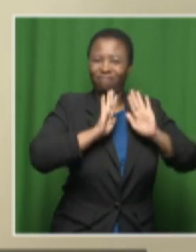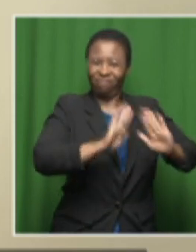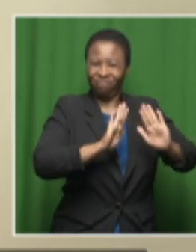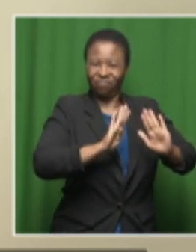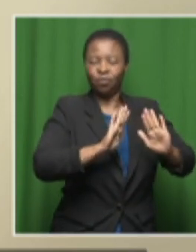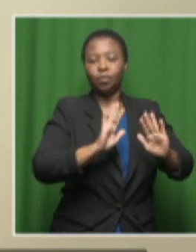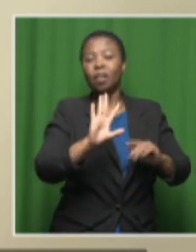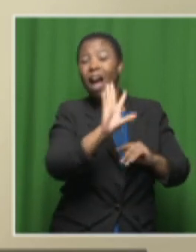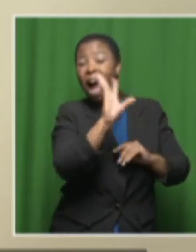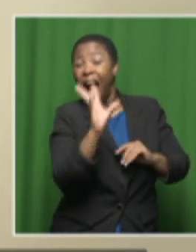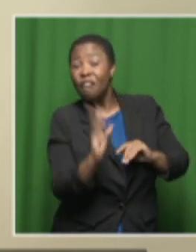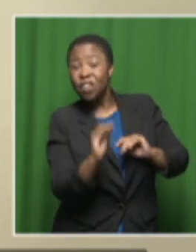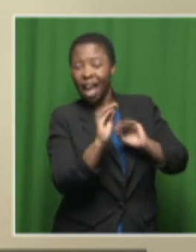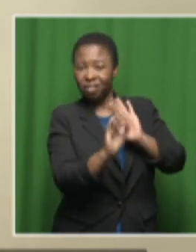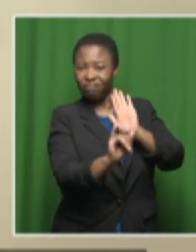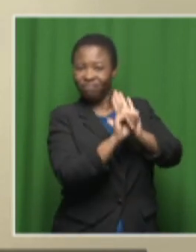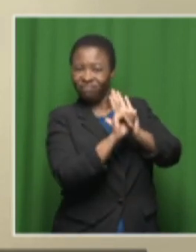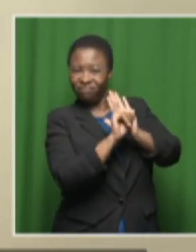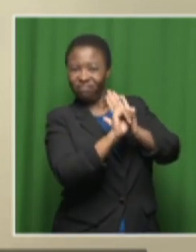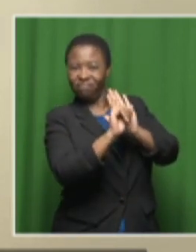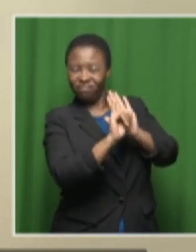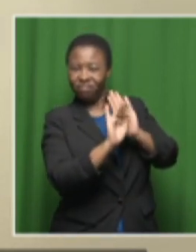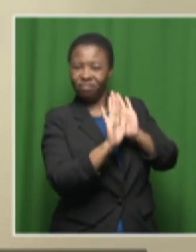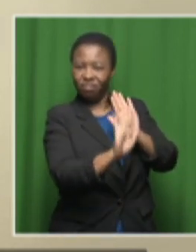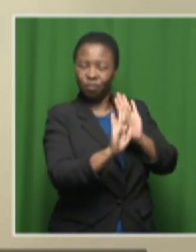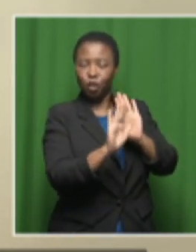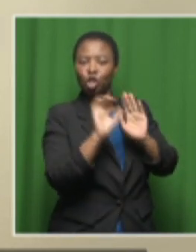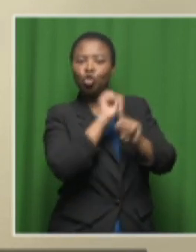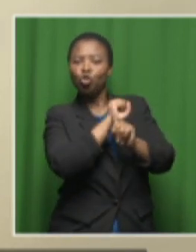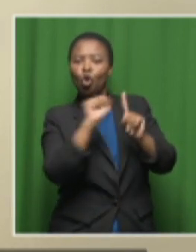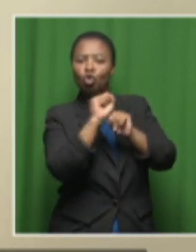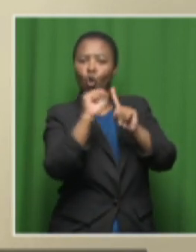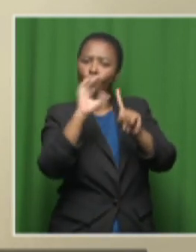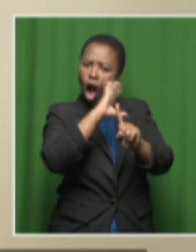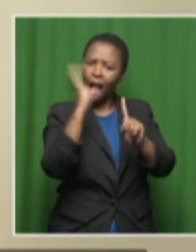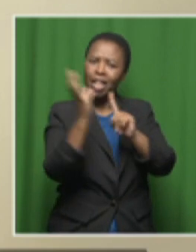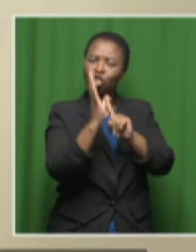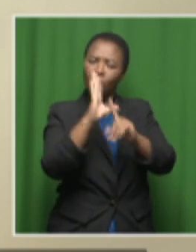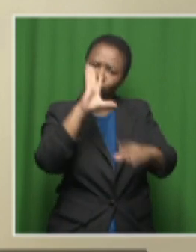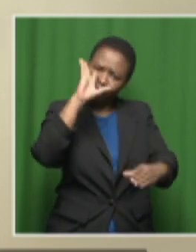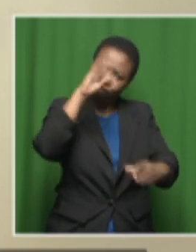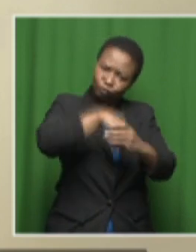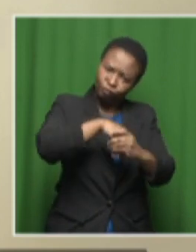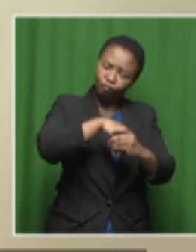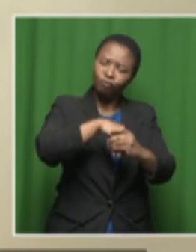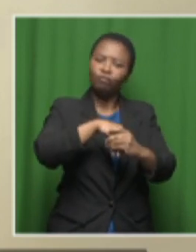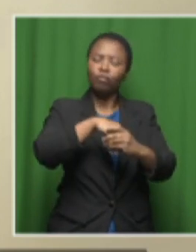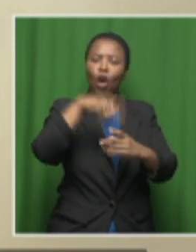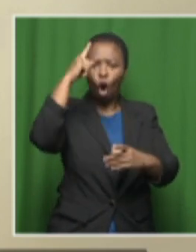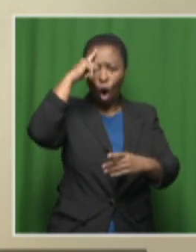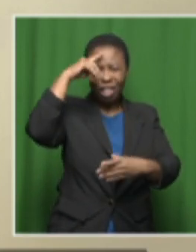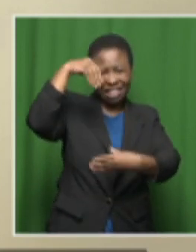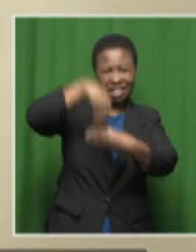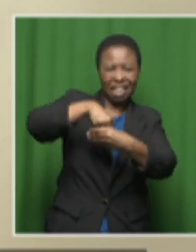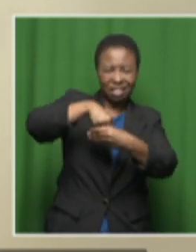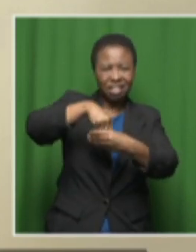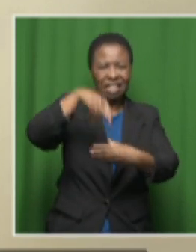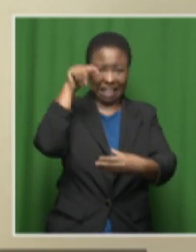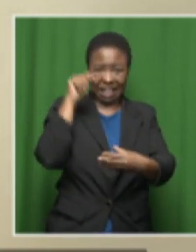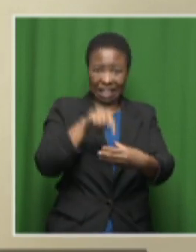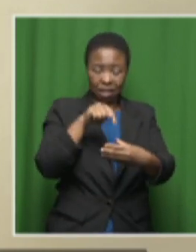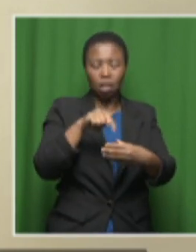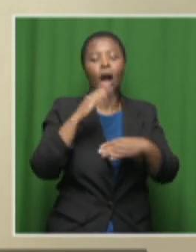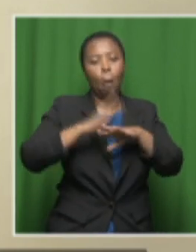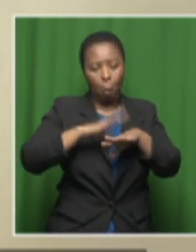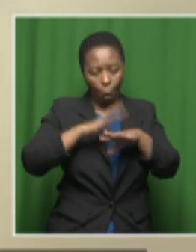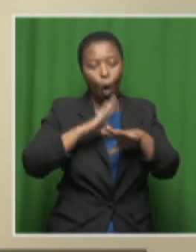indigeneity, African identity, socio-cultural context. The South African social-cultural context is what motivates